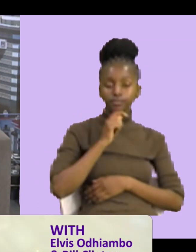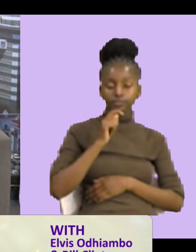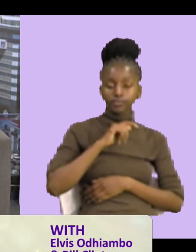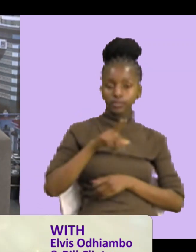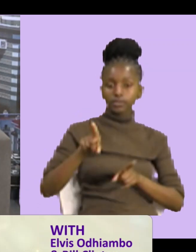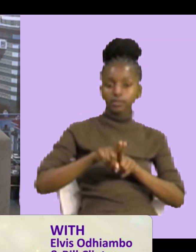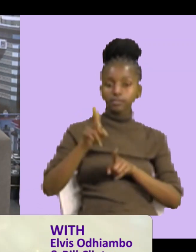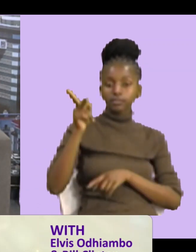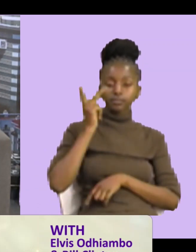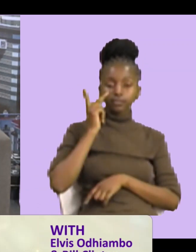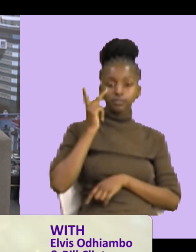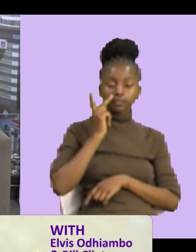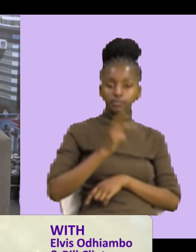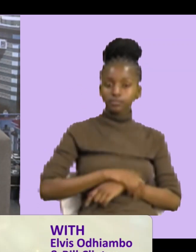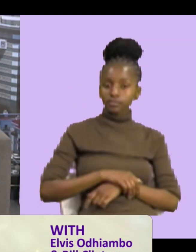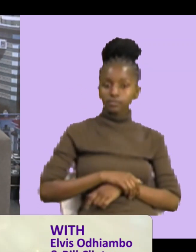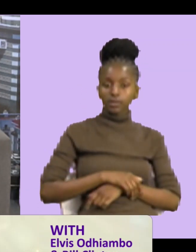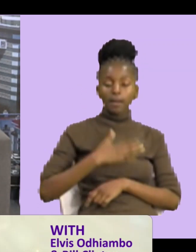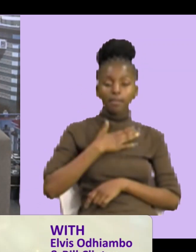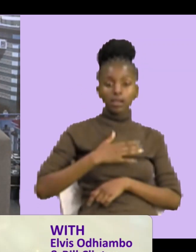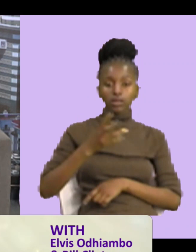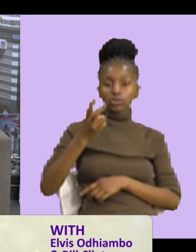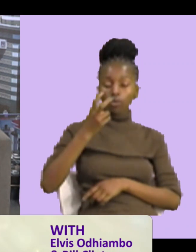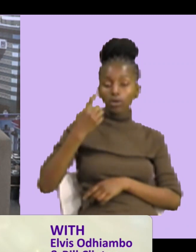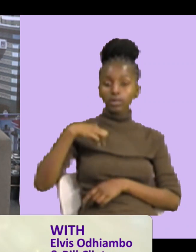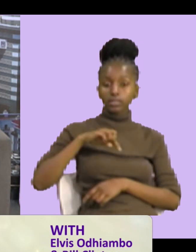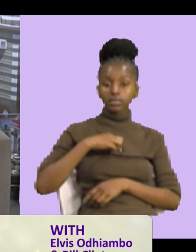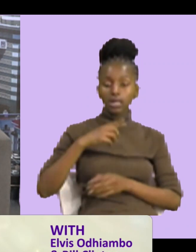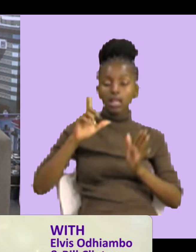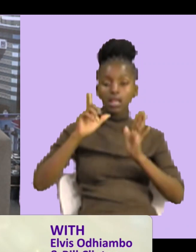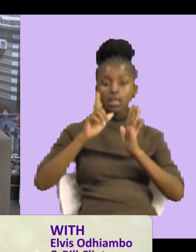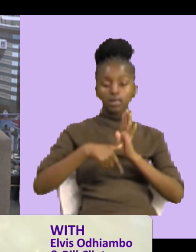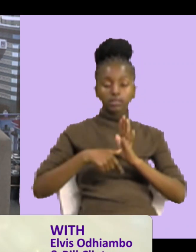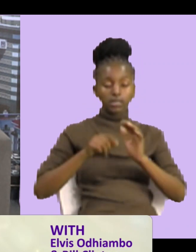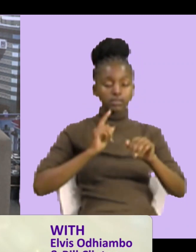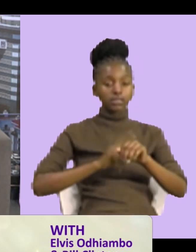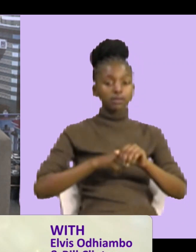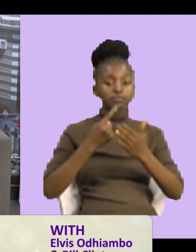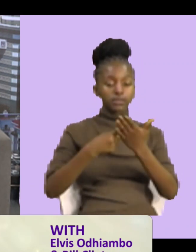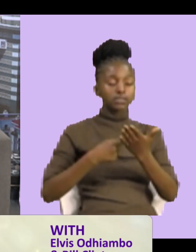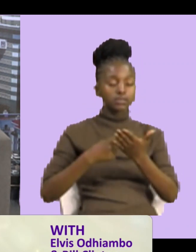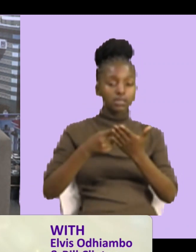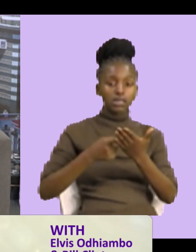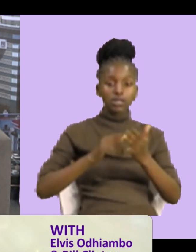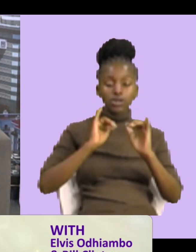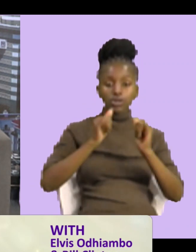Omoni and Esther Kendi. Make sure you catch up with us later on our news